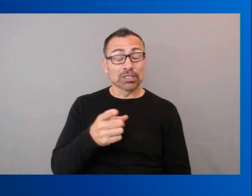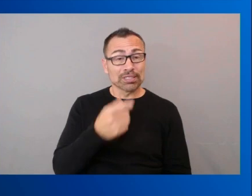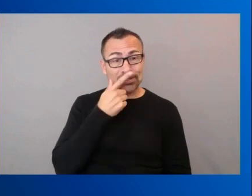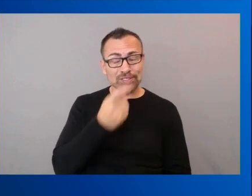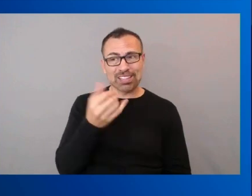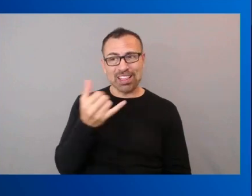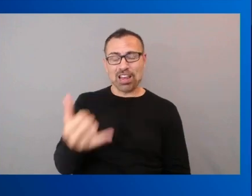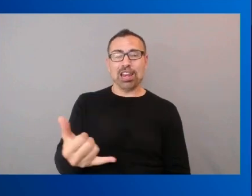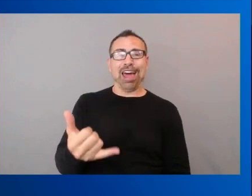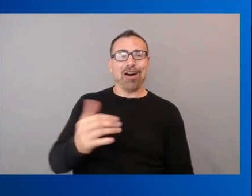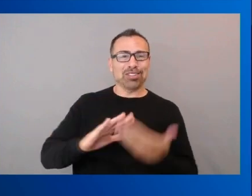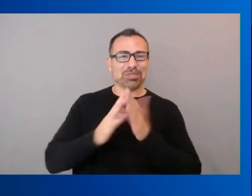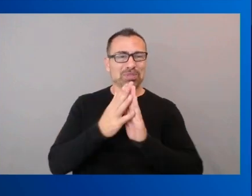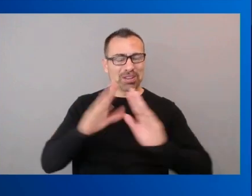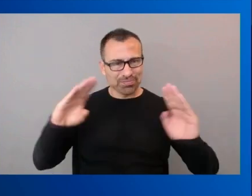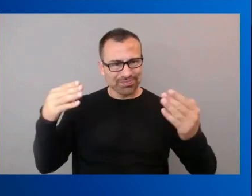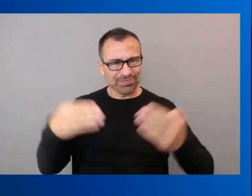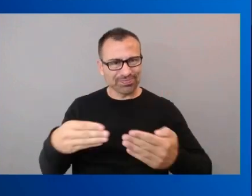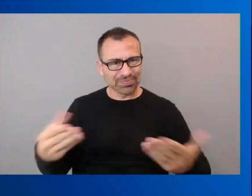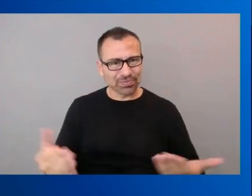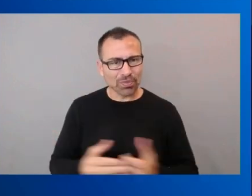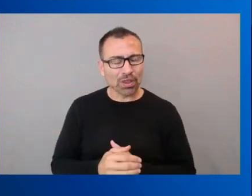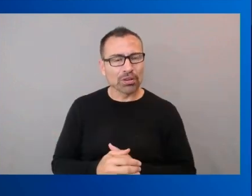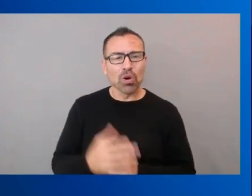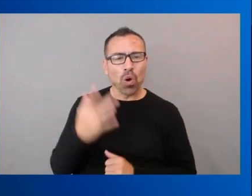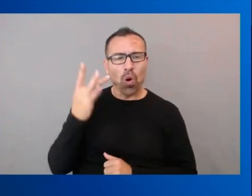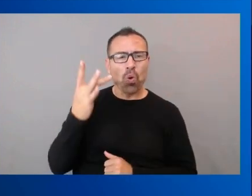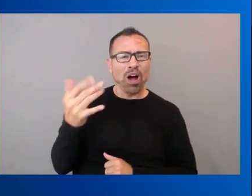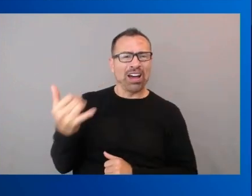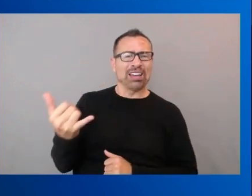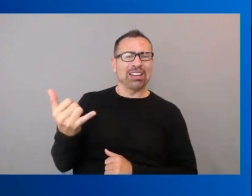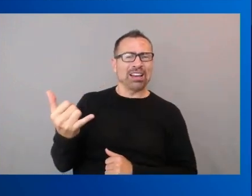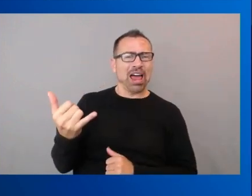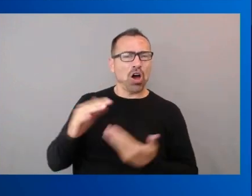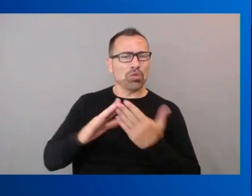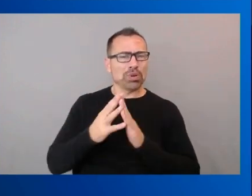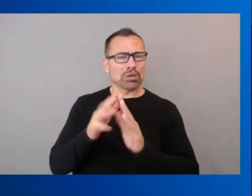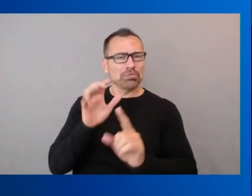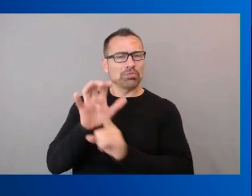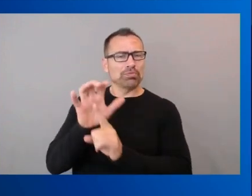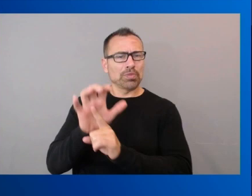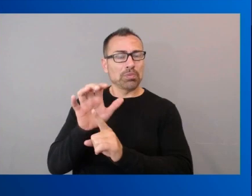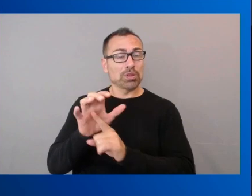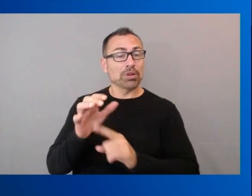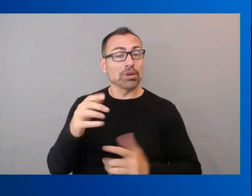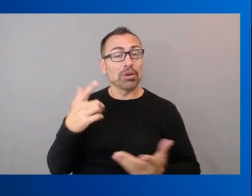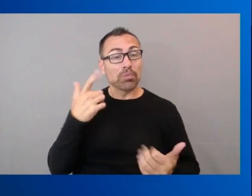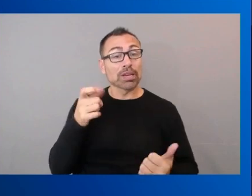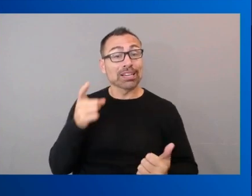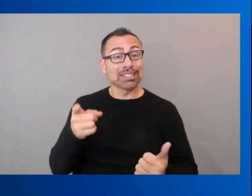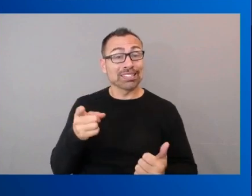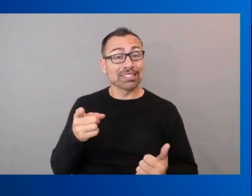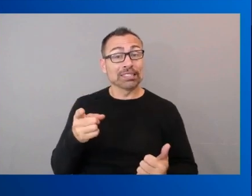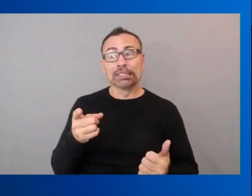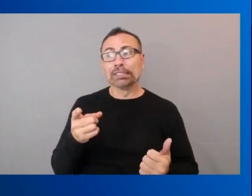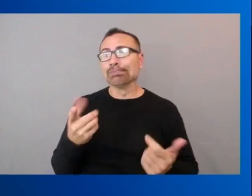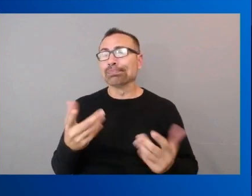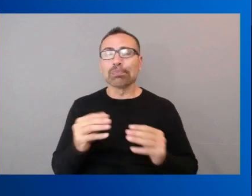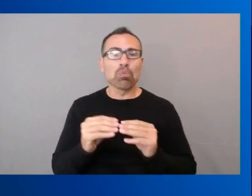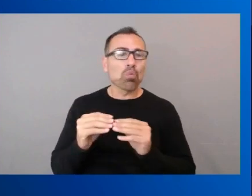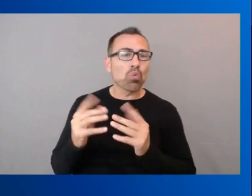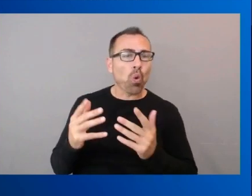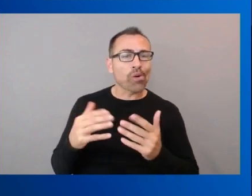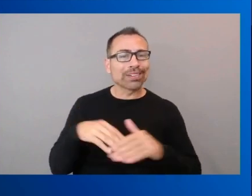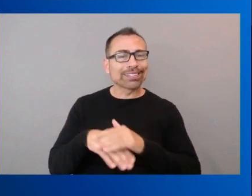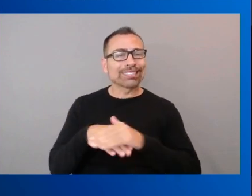to understand why event architecture is becoming popular is because they're becoming kind of more and more accessible